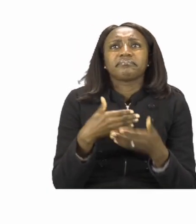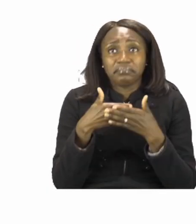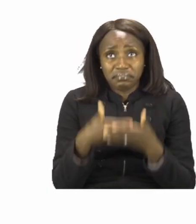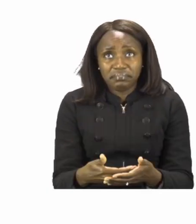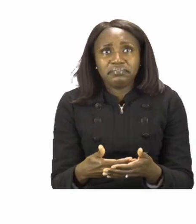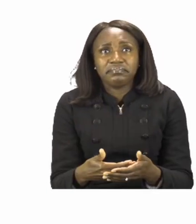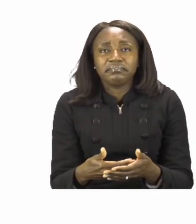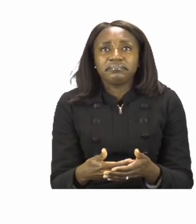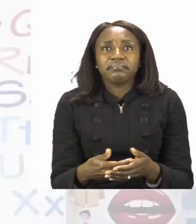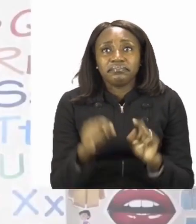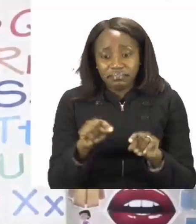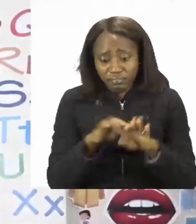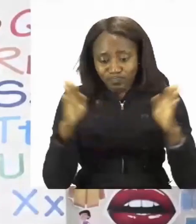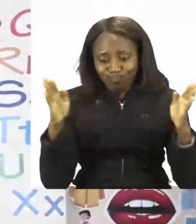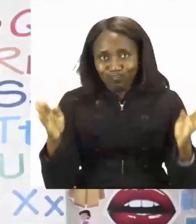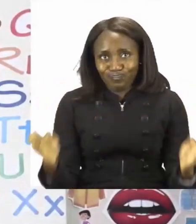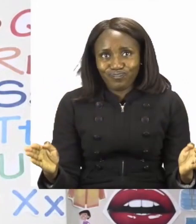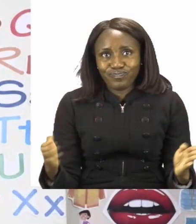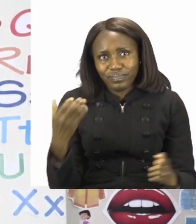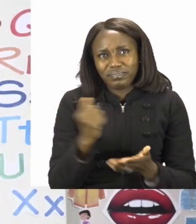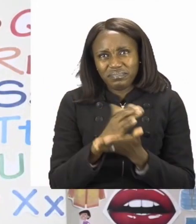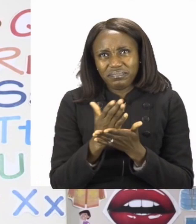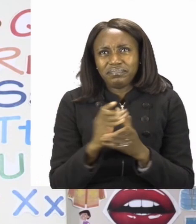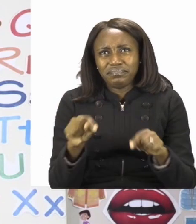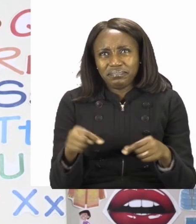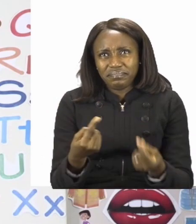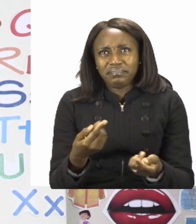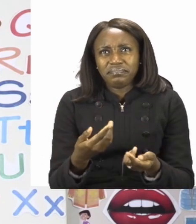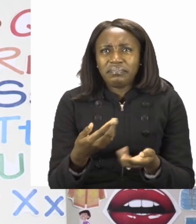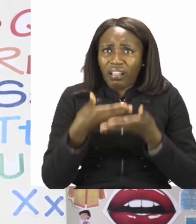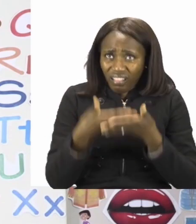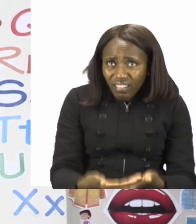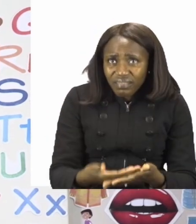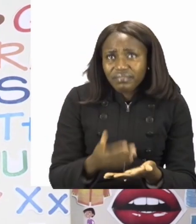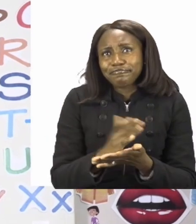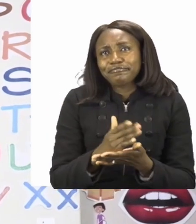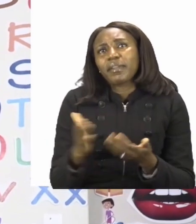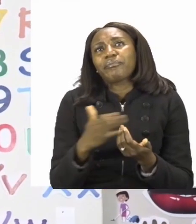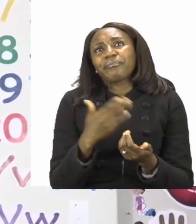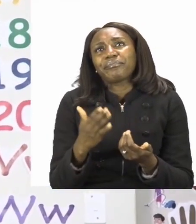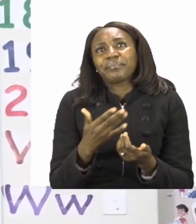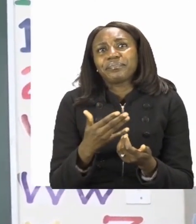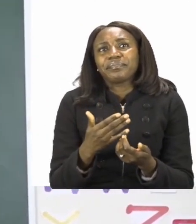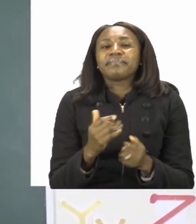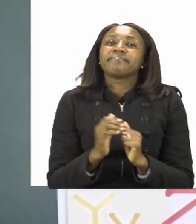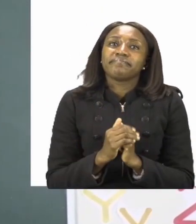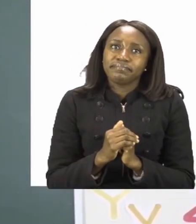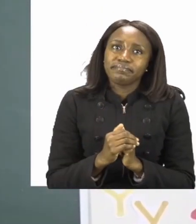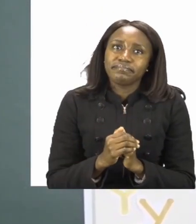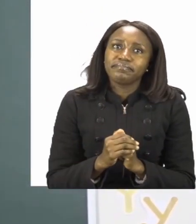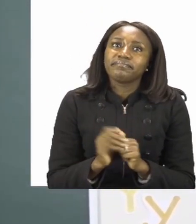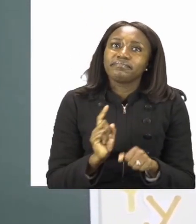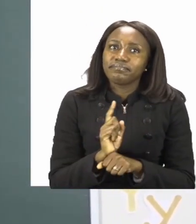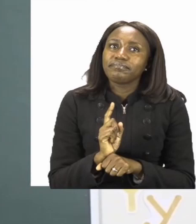Here on the table, I have a few things that might be heavy or light. We're going to start with the